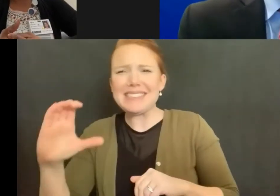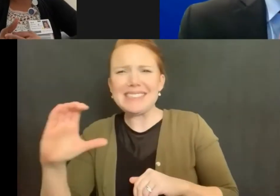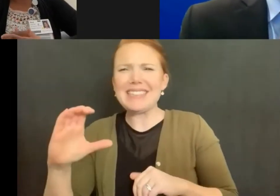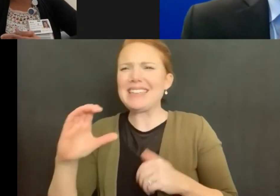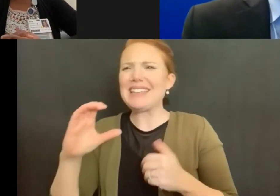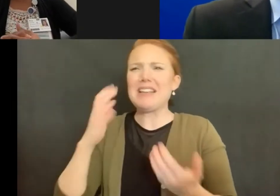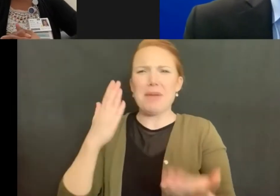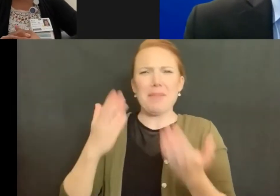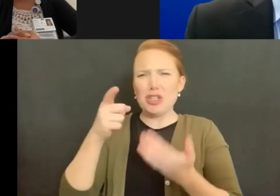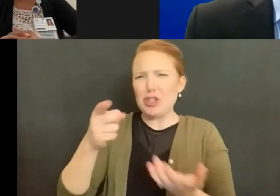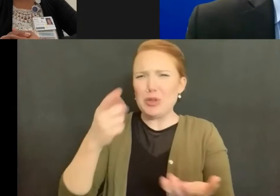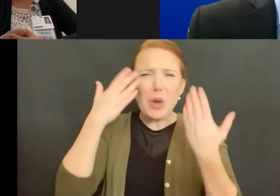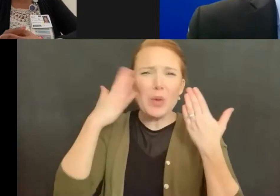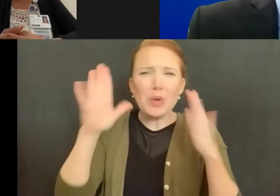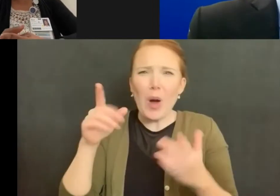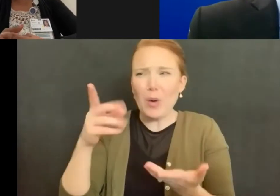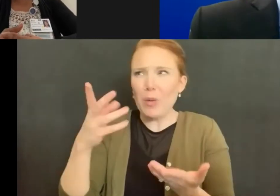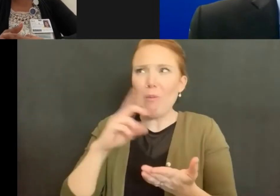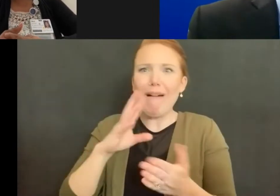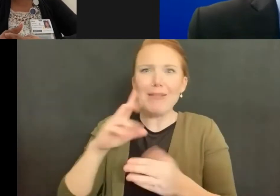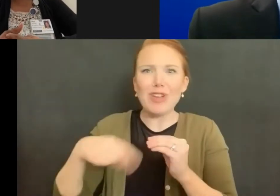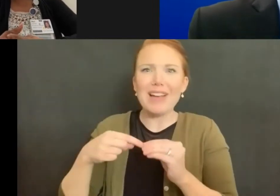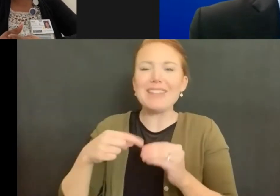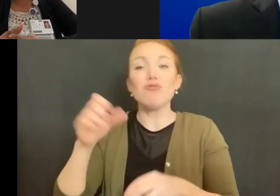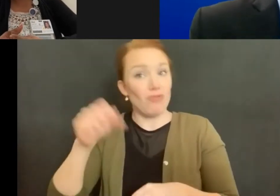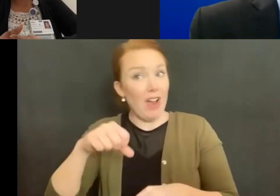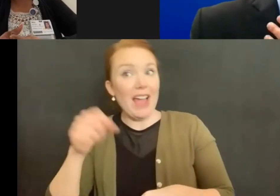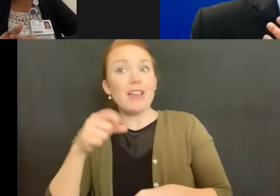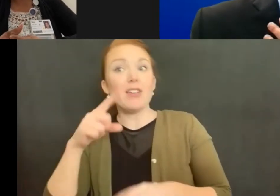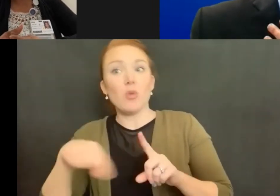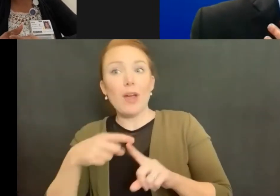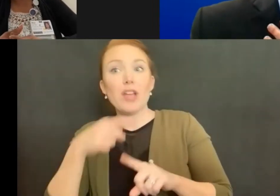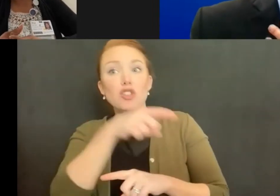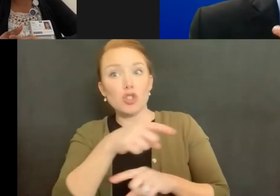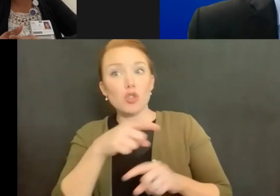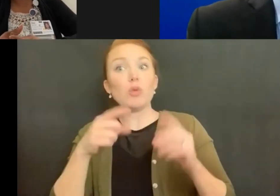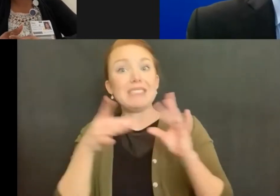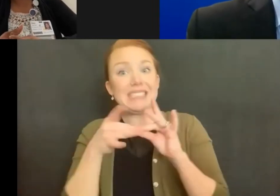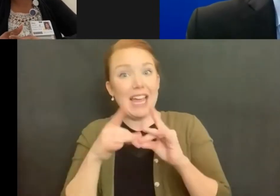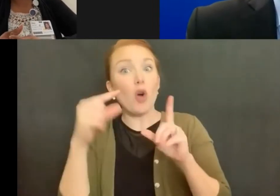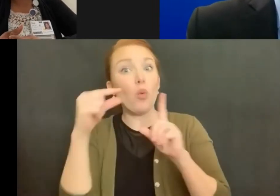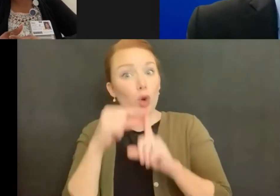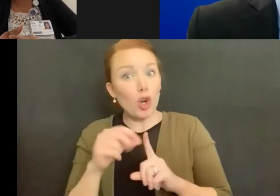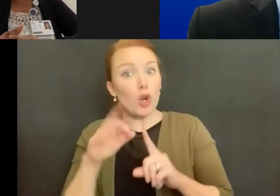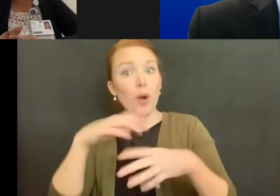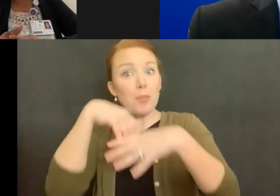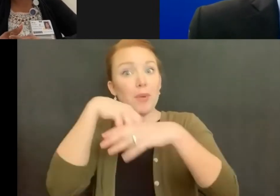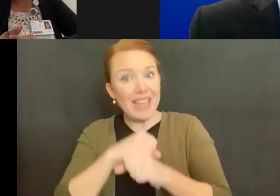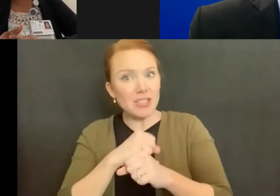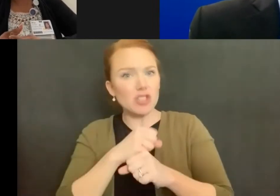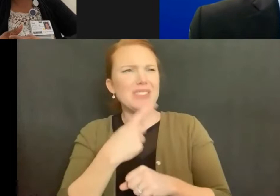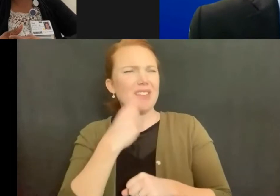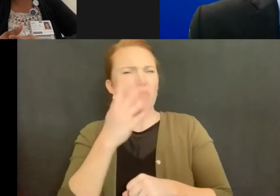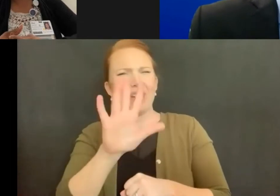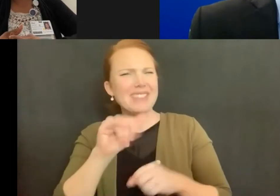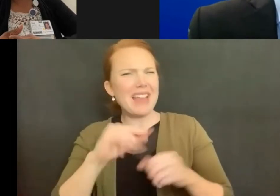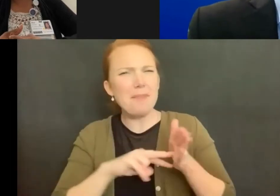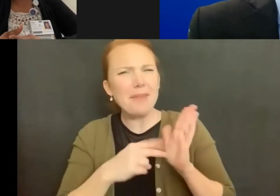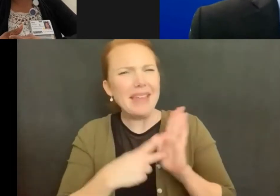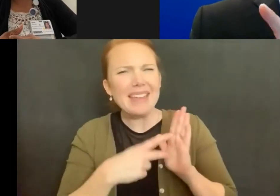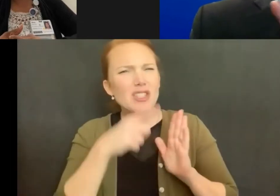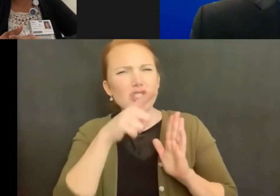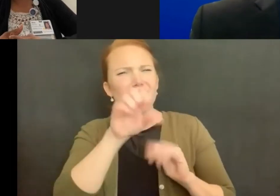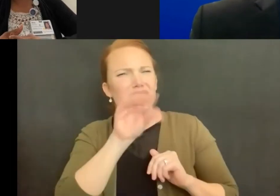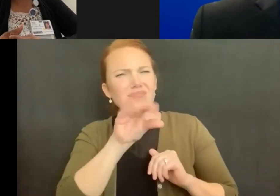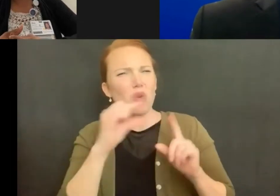talking about. And that's what I'm getting at, right? If you say a term or an abbreviation, the student should feel comfortable to say, what does that stand for? And actually,